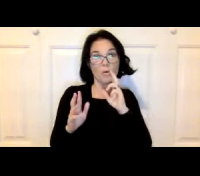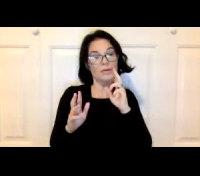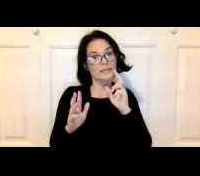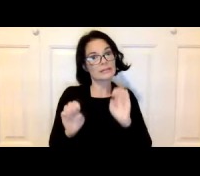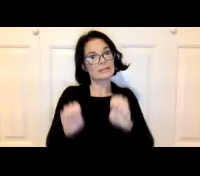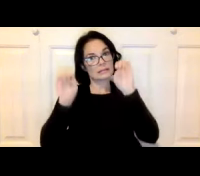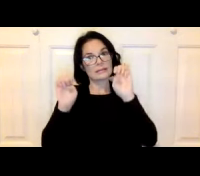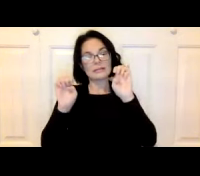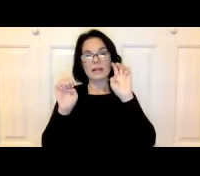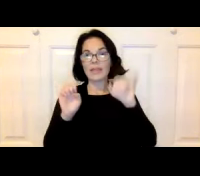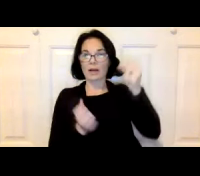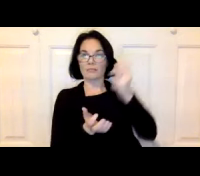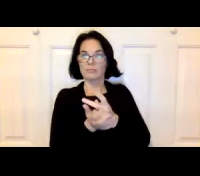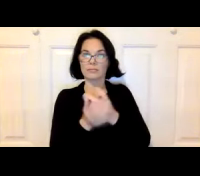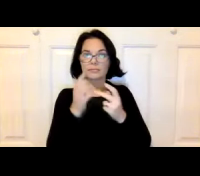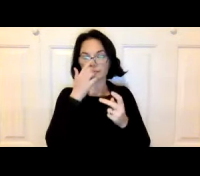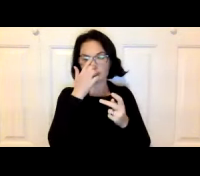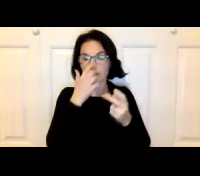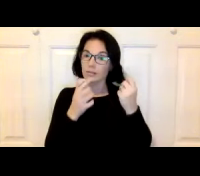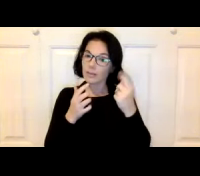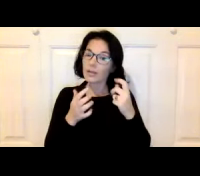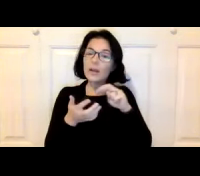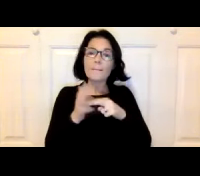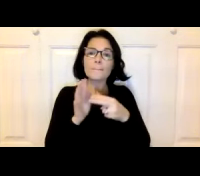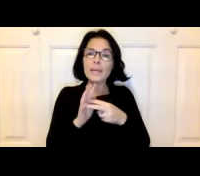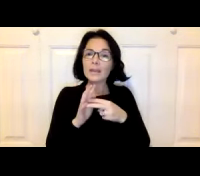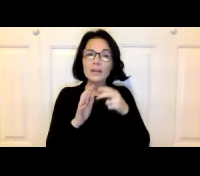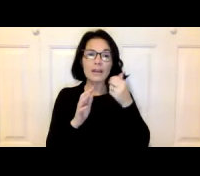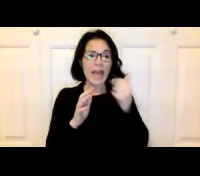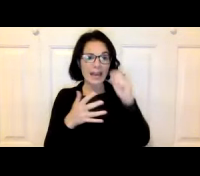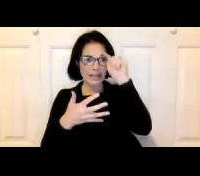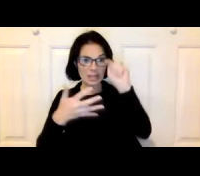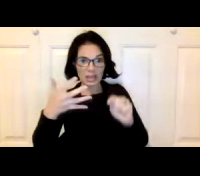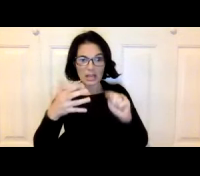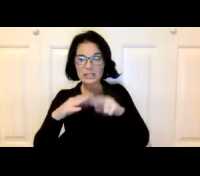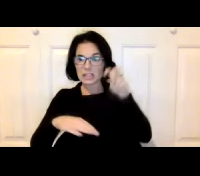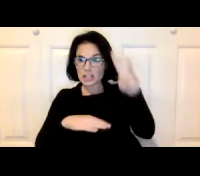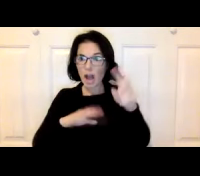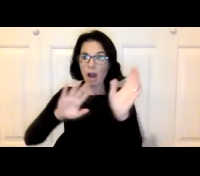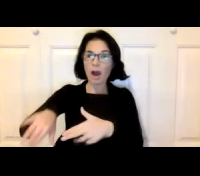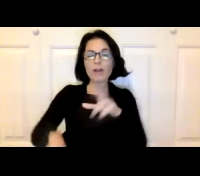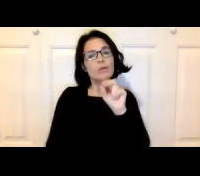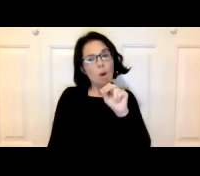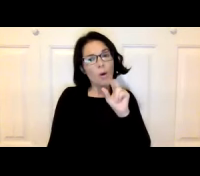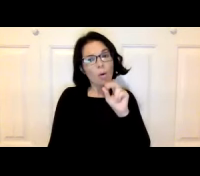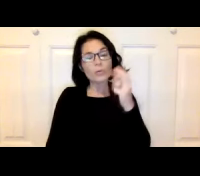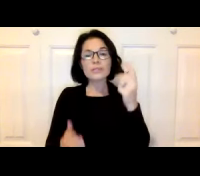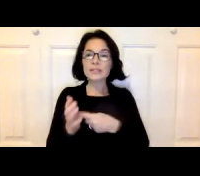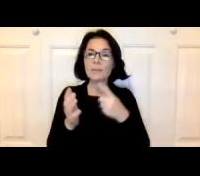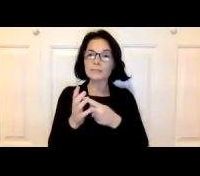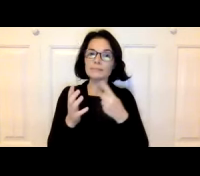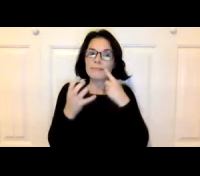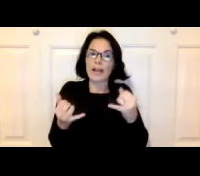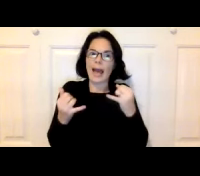so, as I mentioned before, no steps are being skipped. It's just an accelerated process. Some of these steps may overlap. And